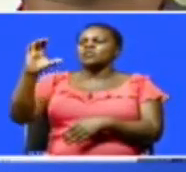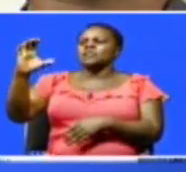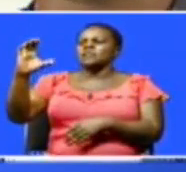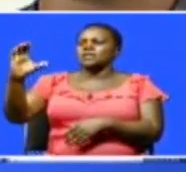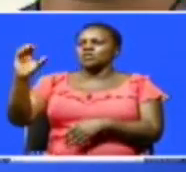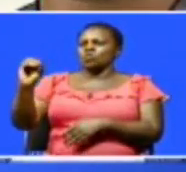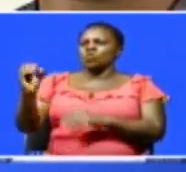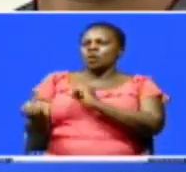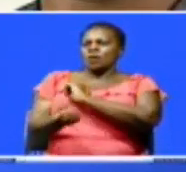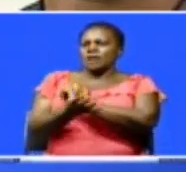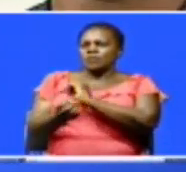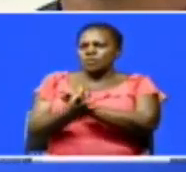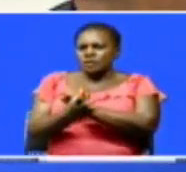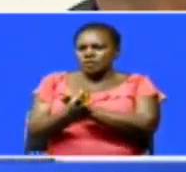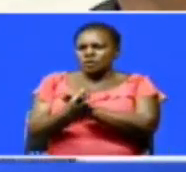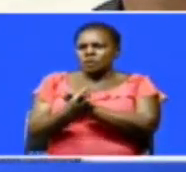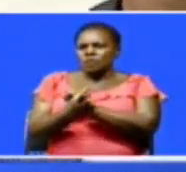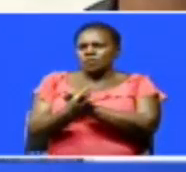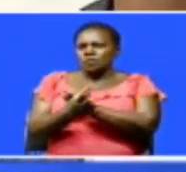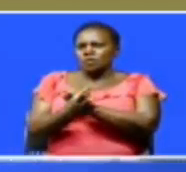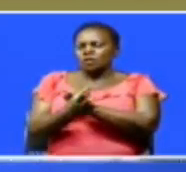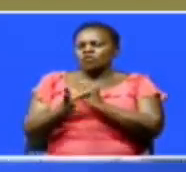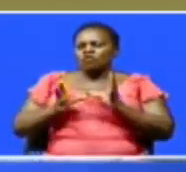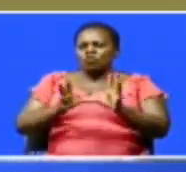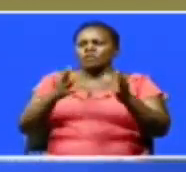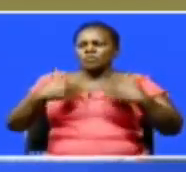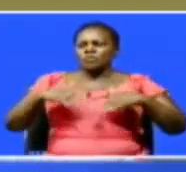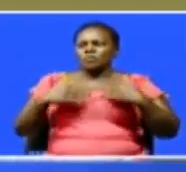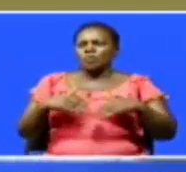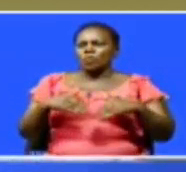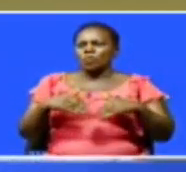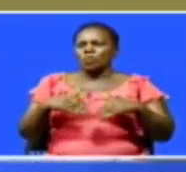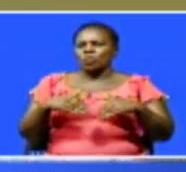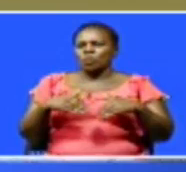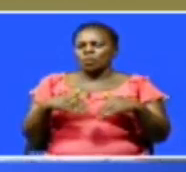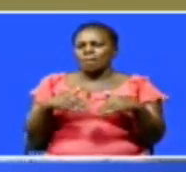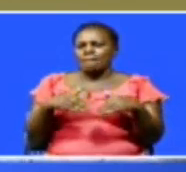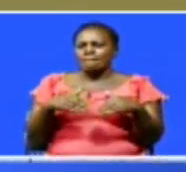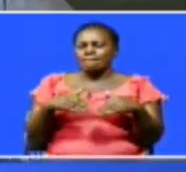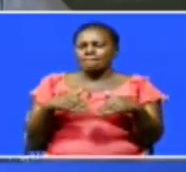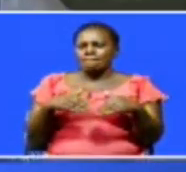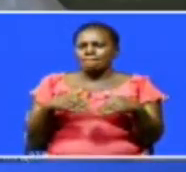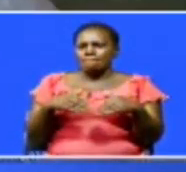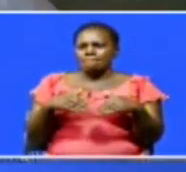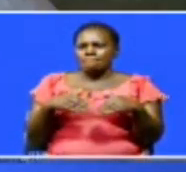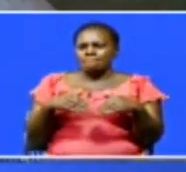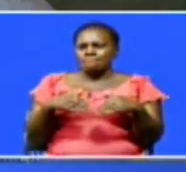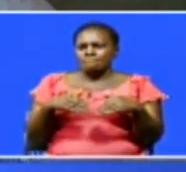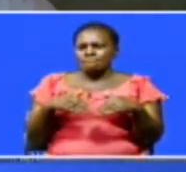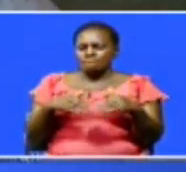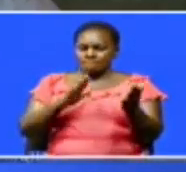Officers advises against putting people with pre-existing conditions at the center of fighting coronavirus. We